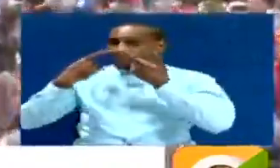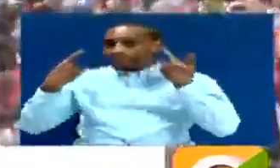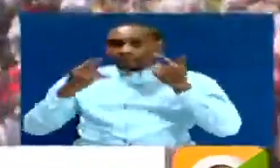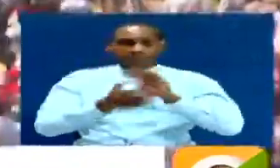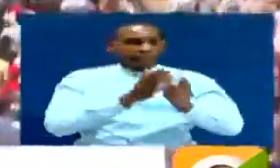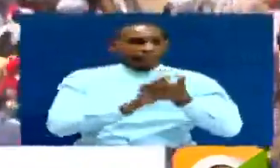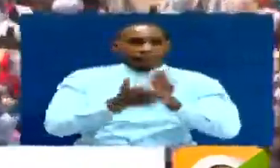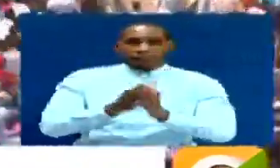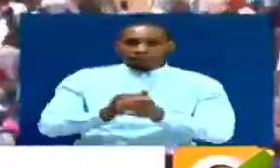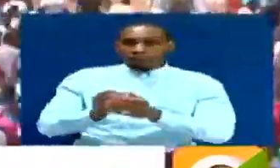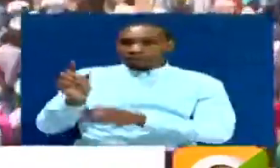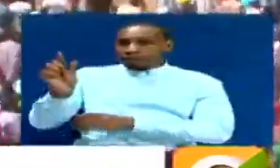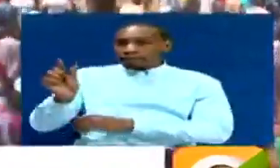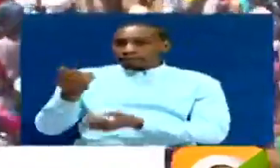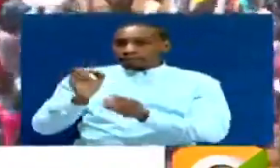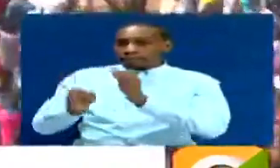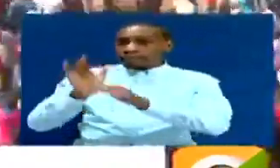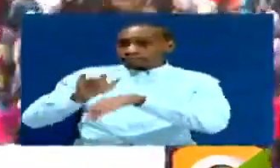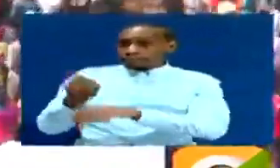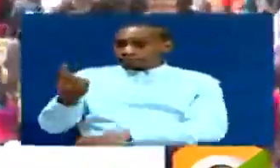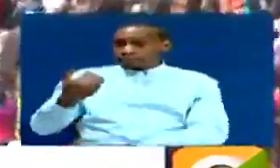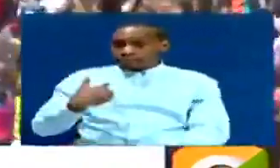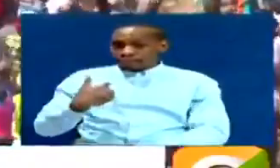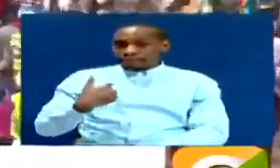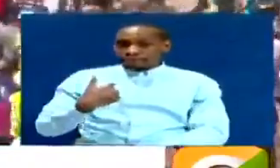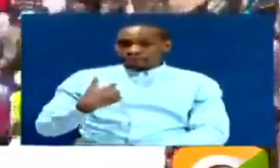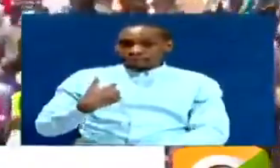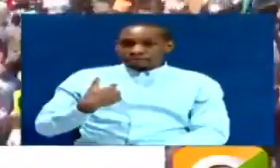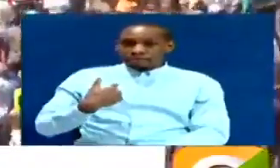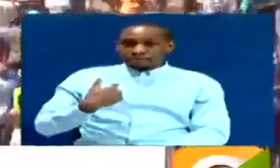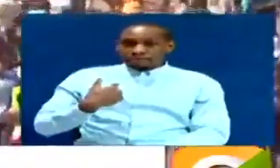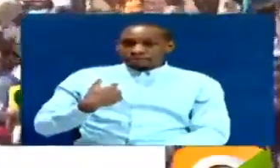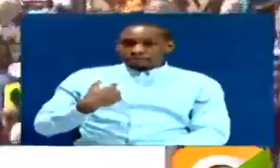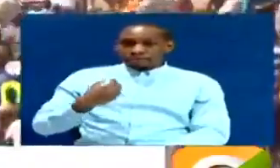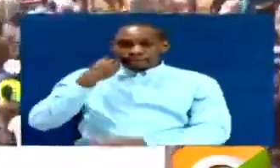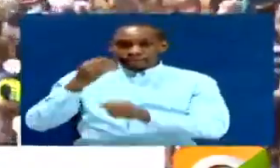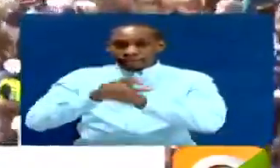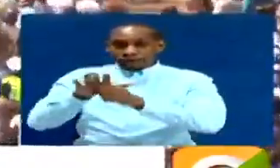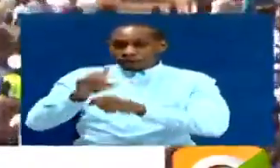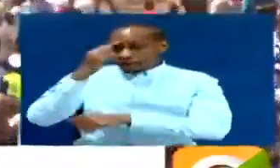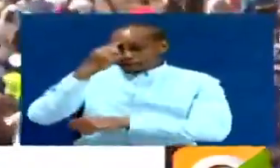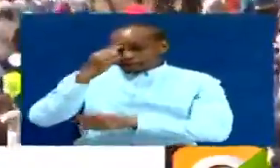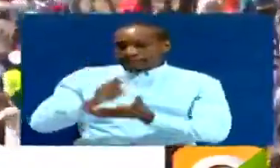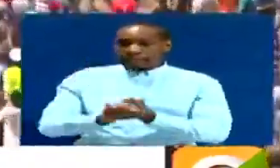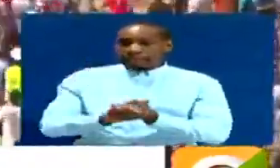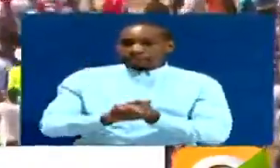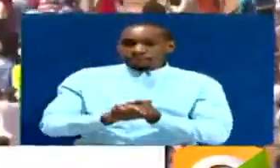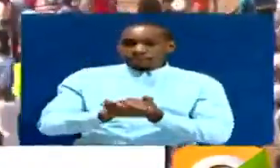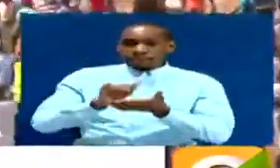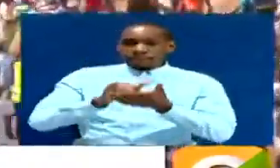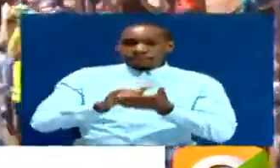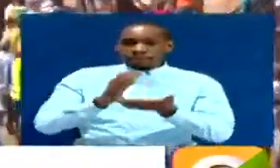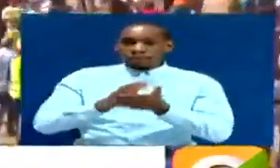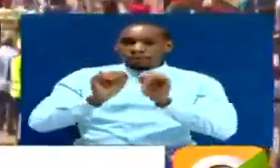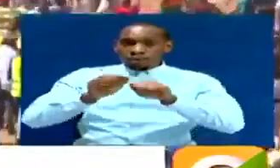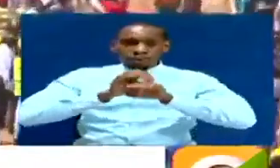wearing a mask. If one person was infected, for instance with a B.1.617 variant first detected in India, which